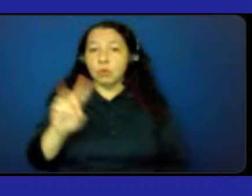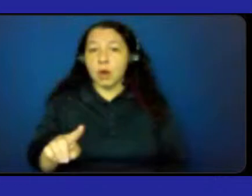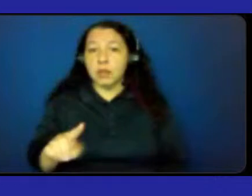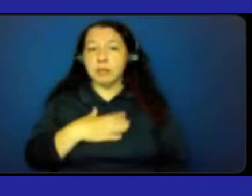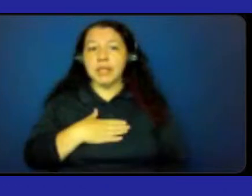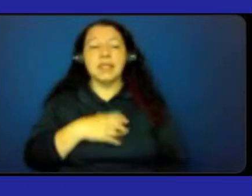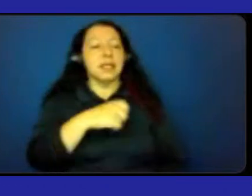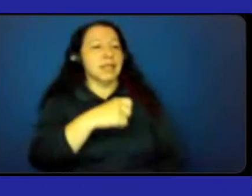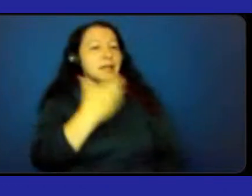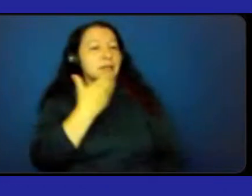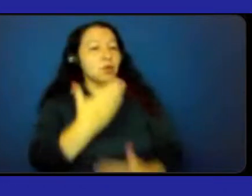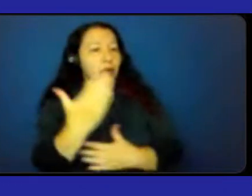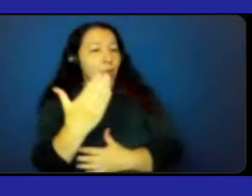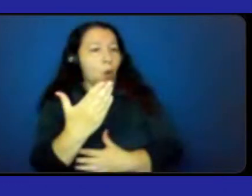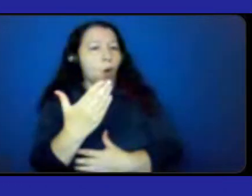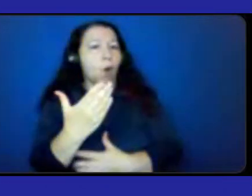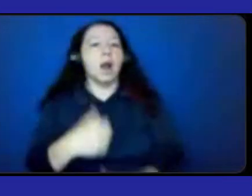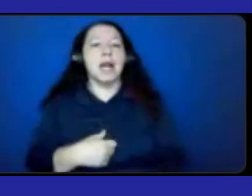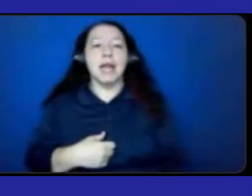Dr. Schwartz.